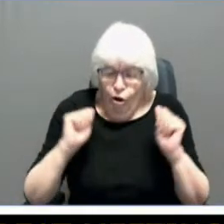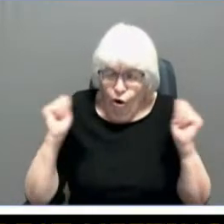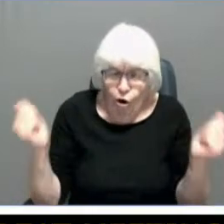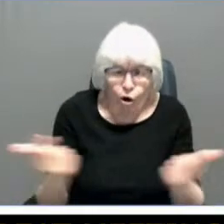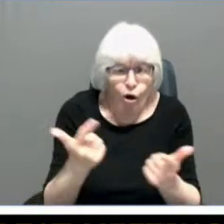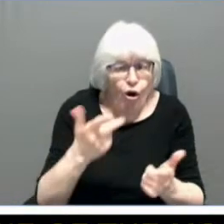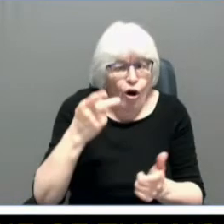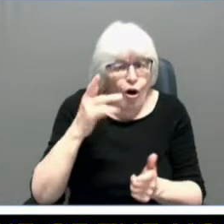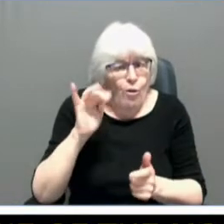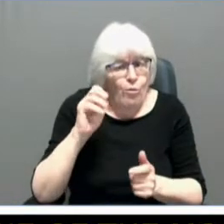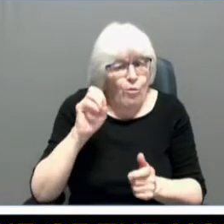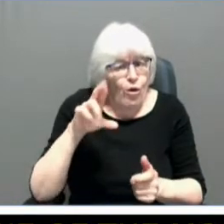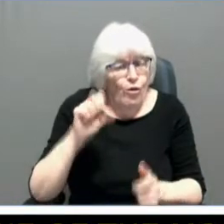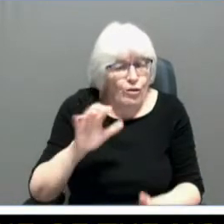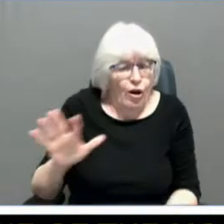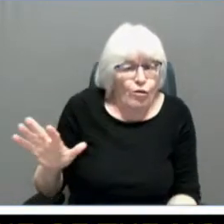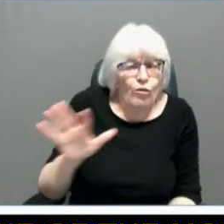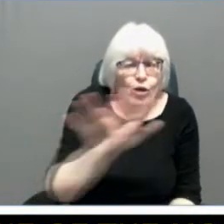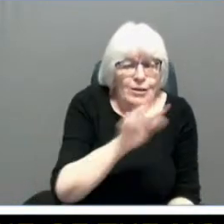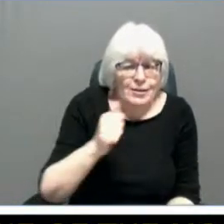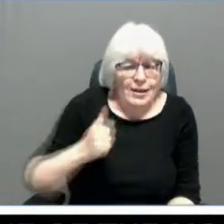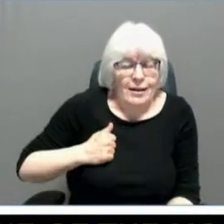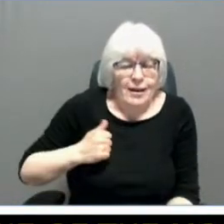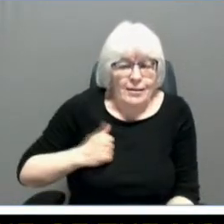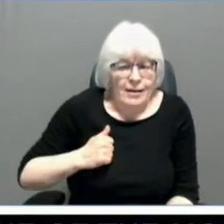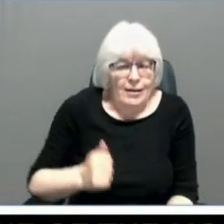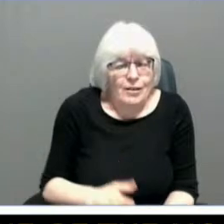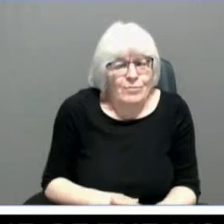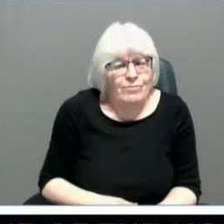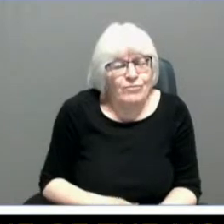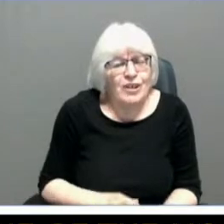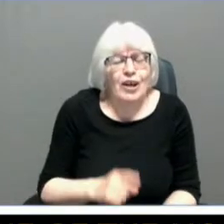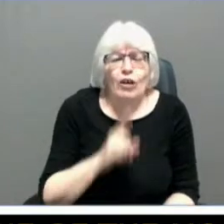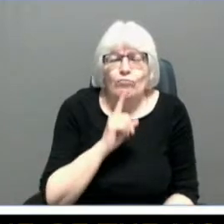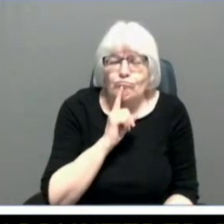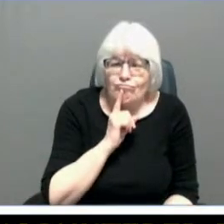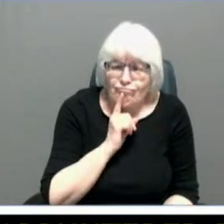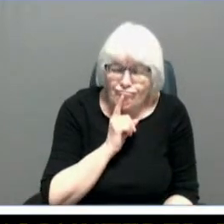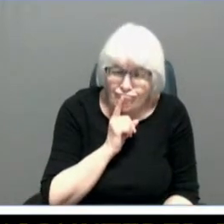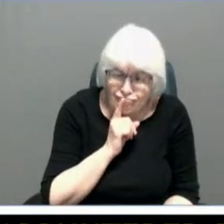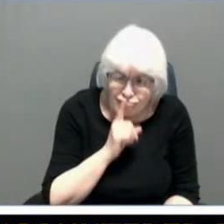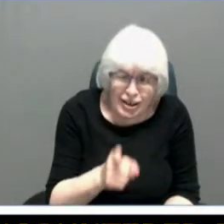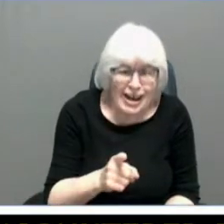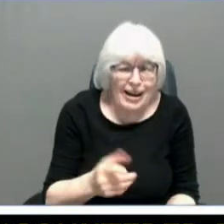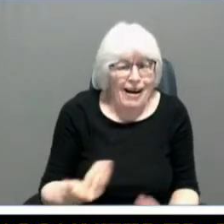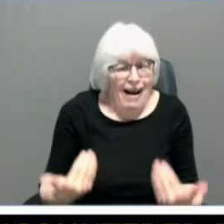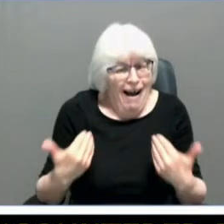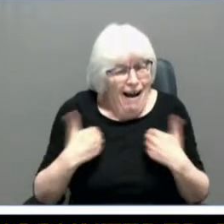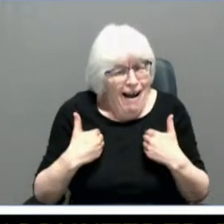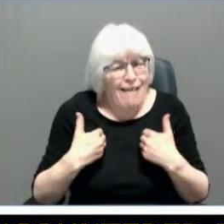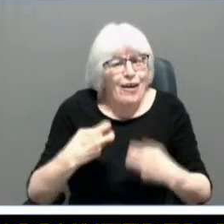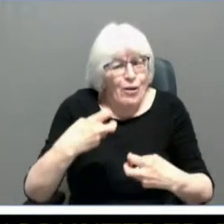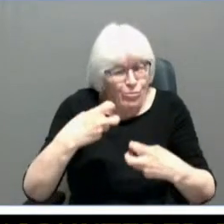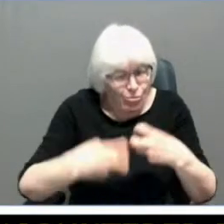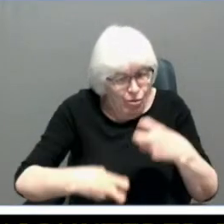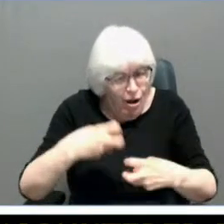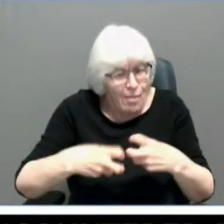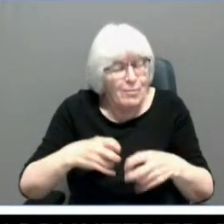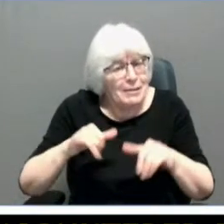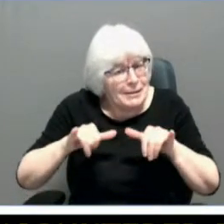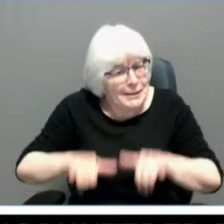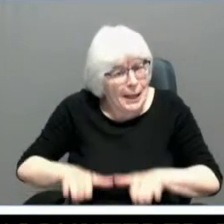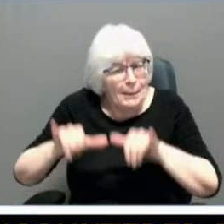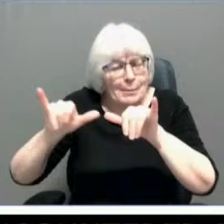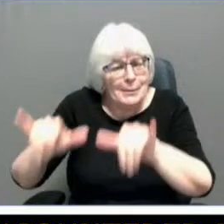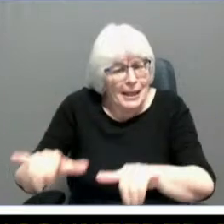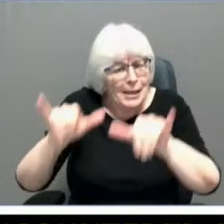as a region here. So we have very similar issues and very similar. We see the